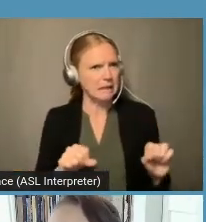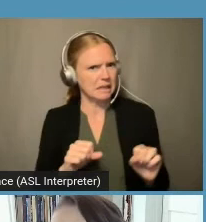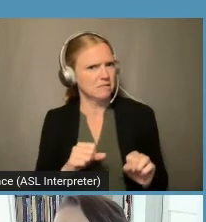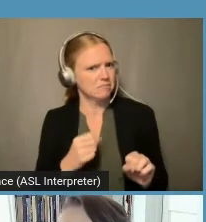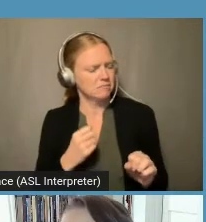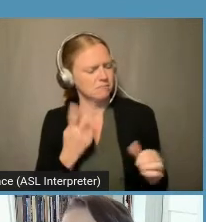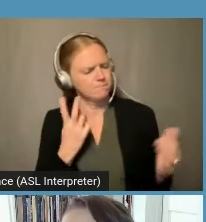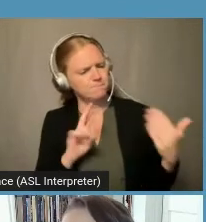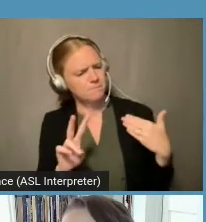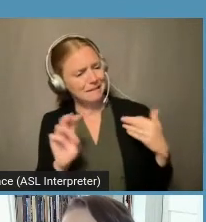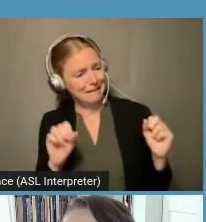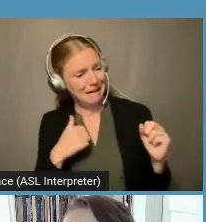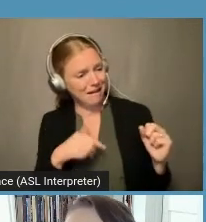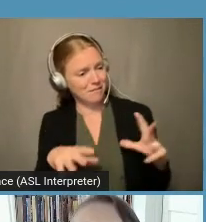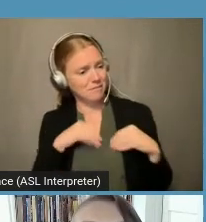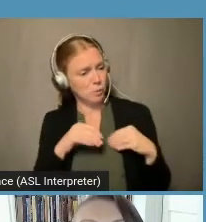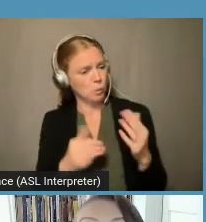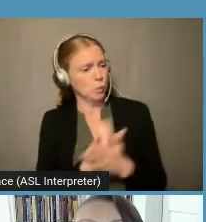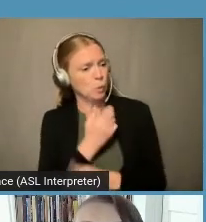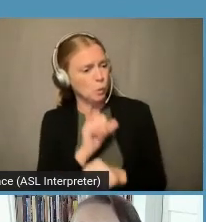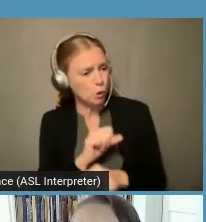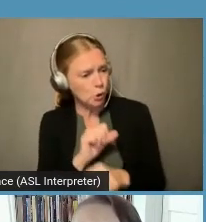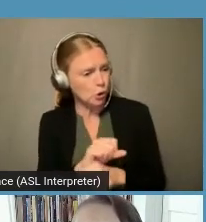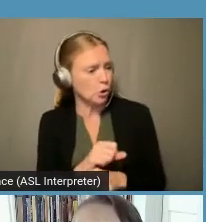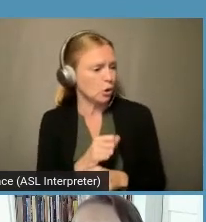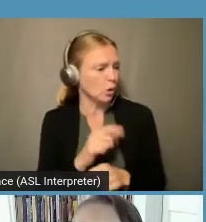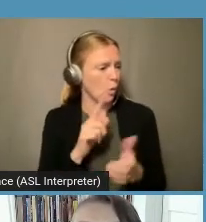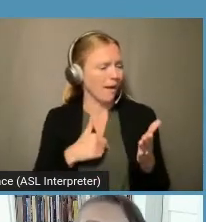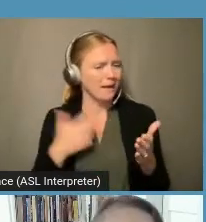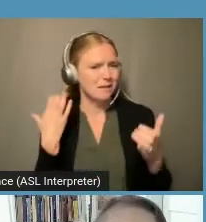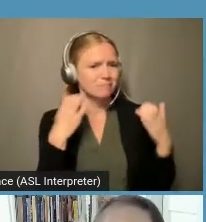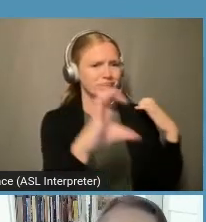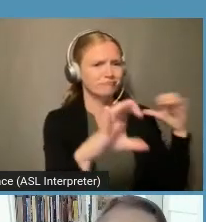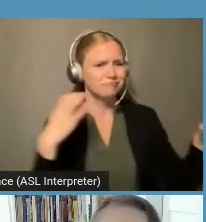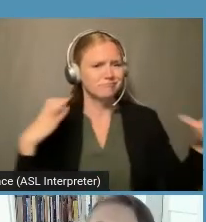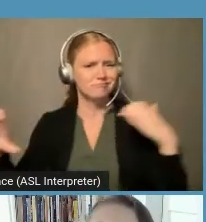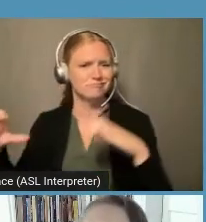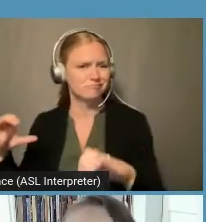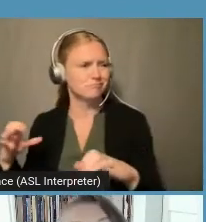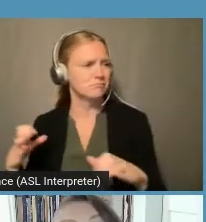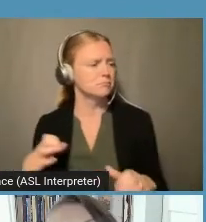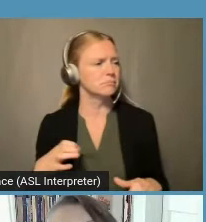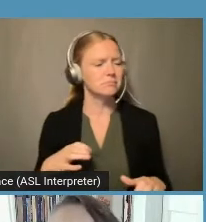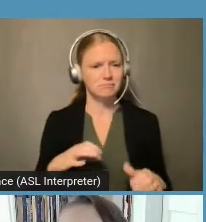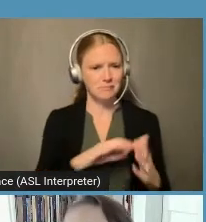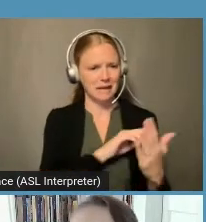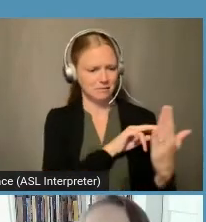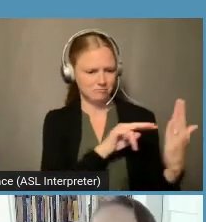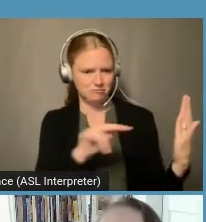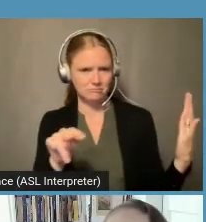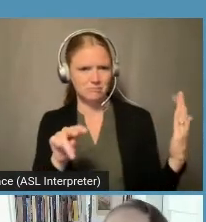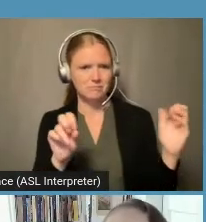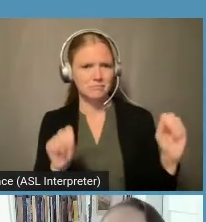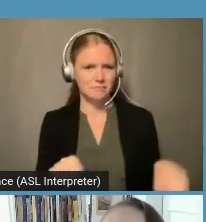new? What do I need to delegate? You know, like all of those things. And